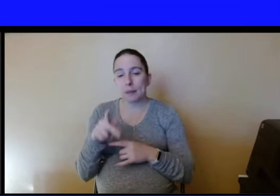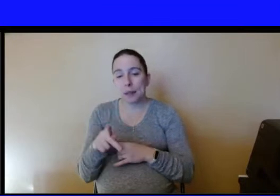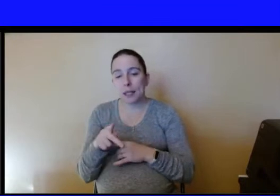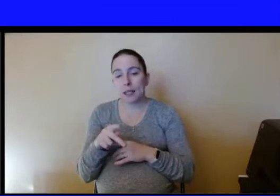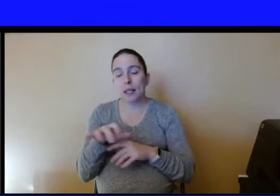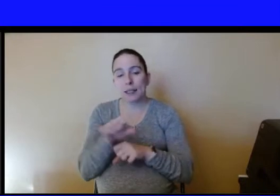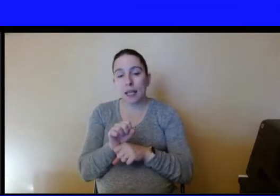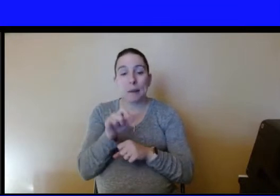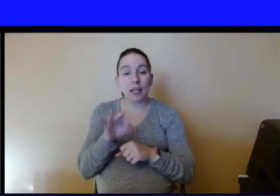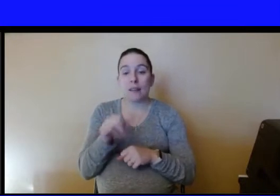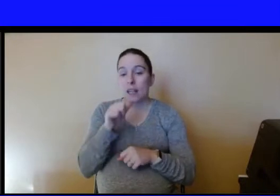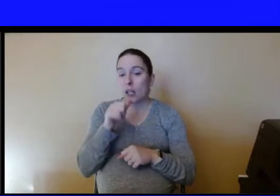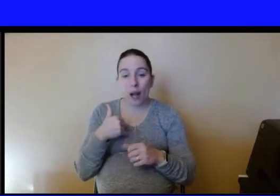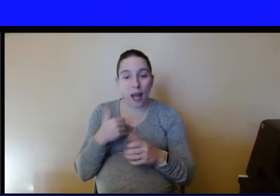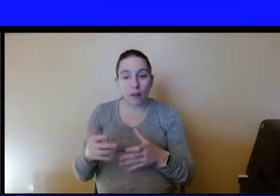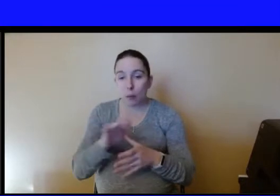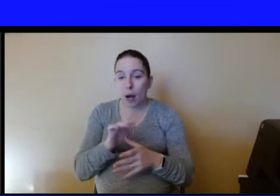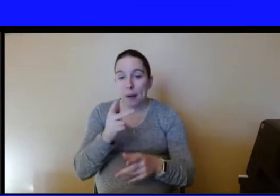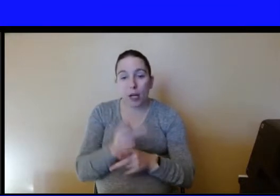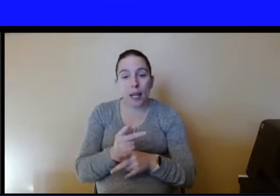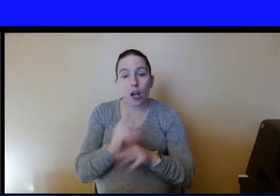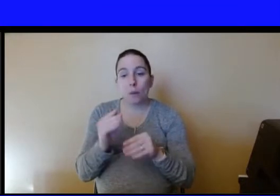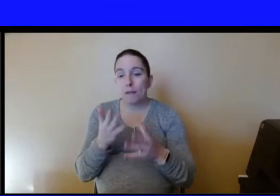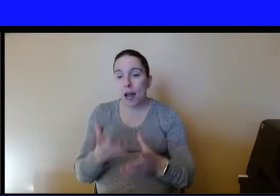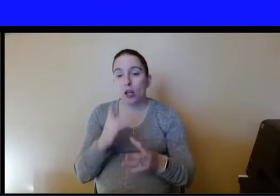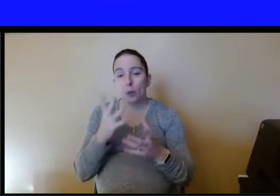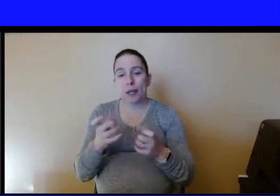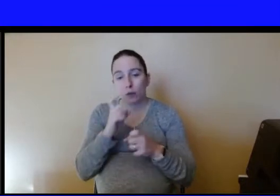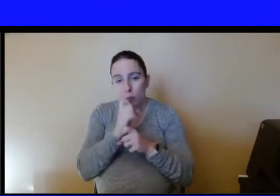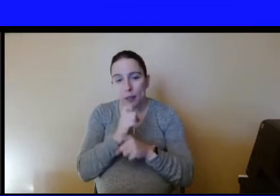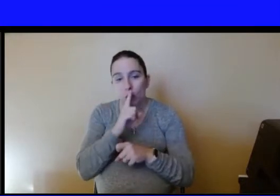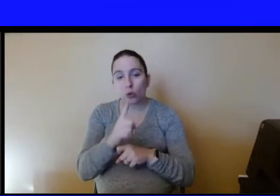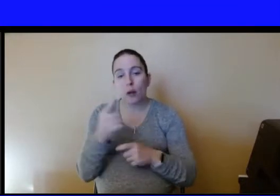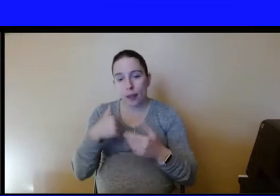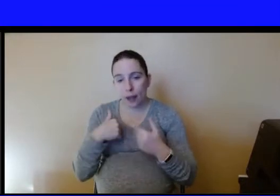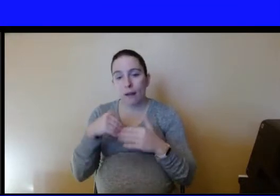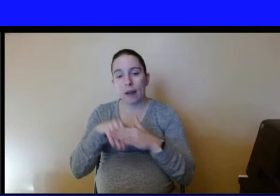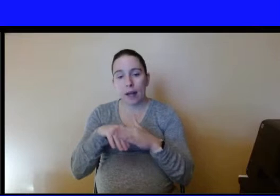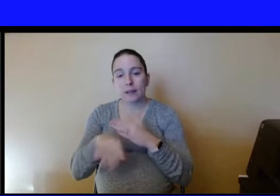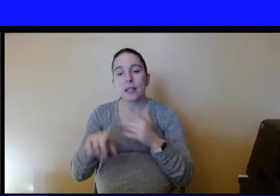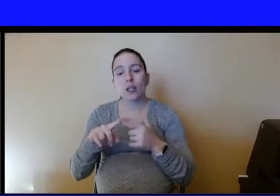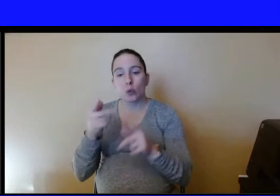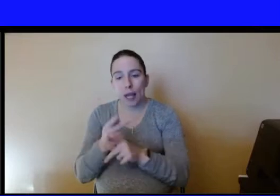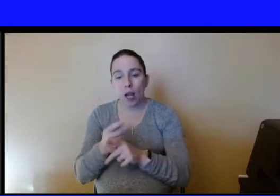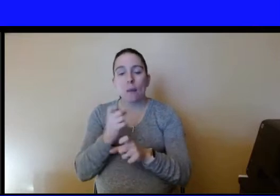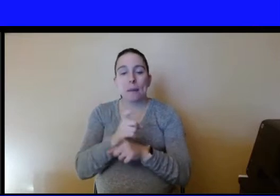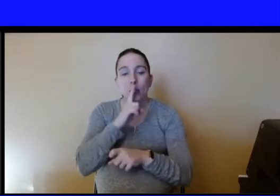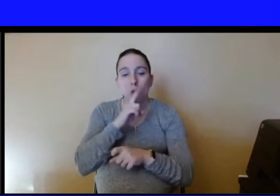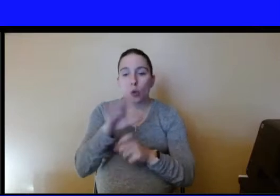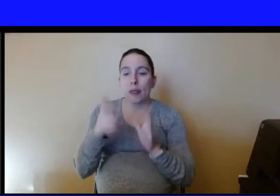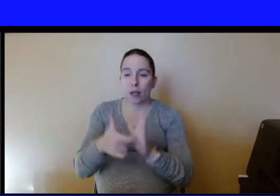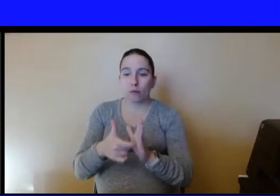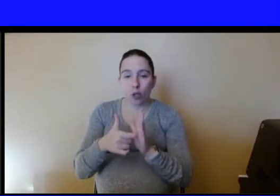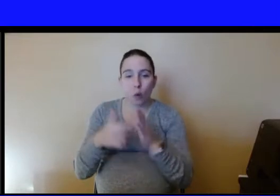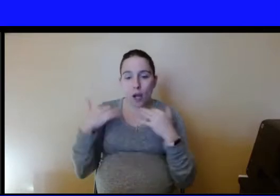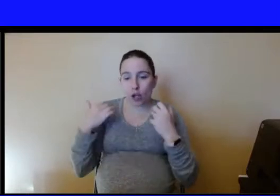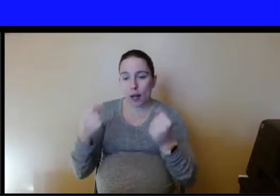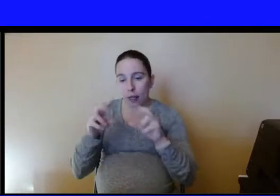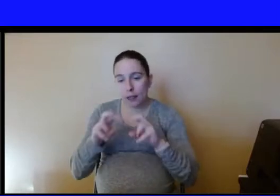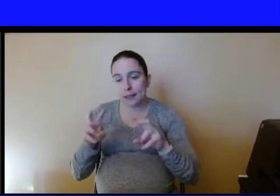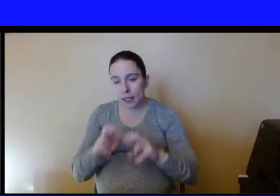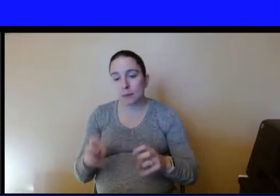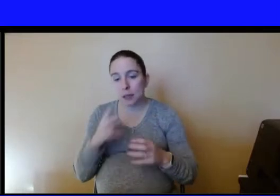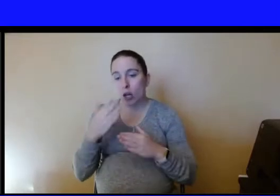those kids, obviously with much more significant needs than kids outside of the foster care agency, foster